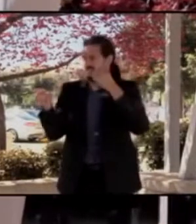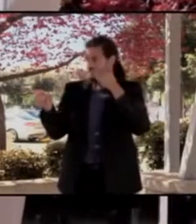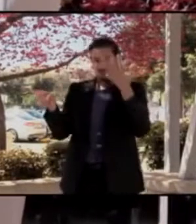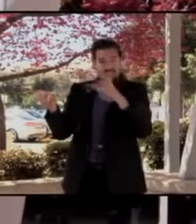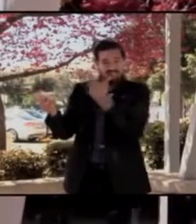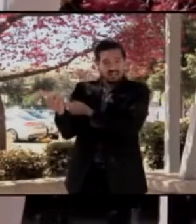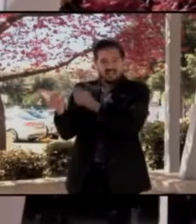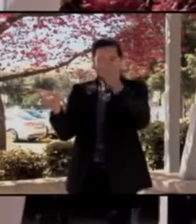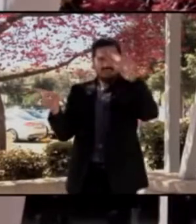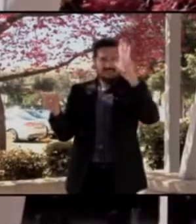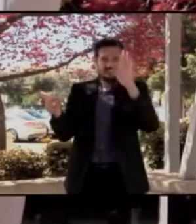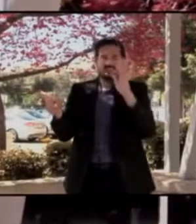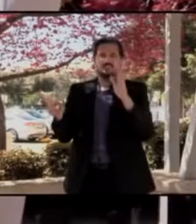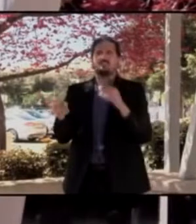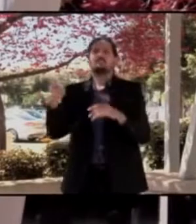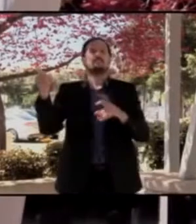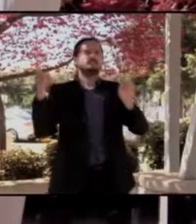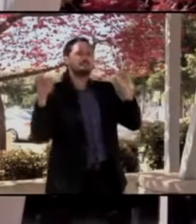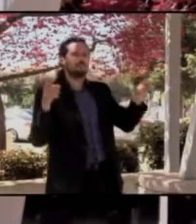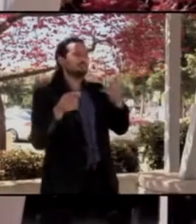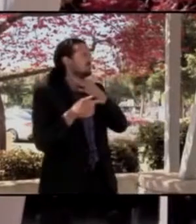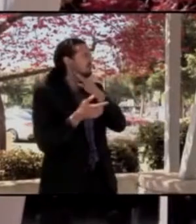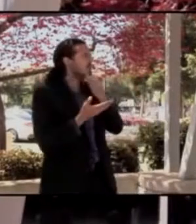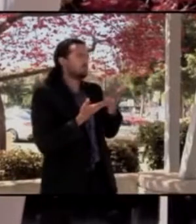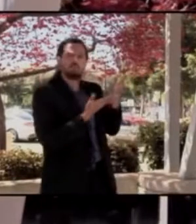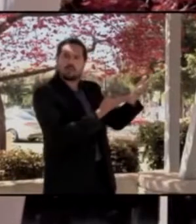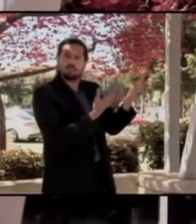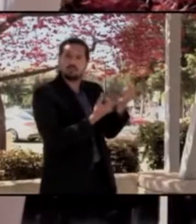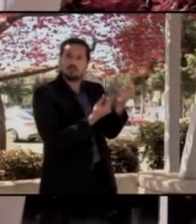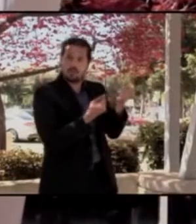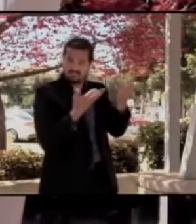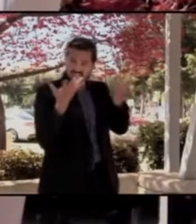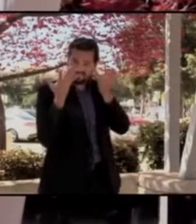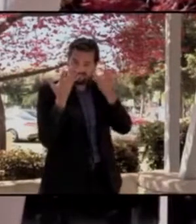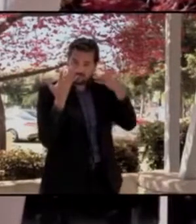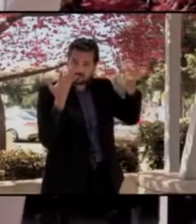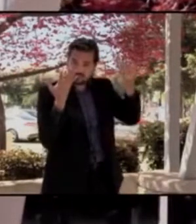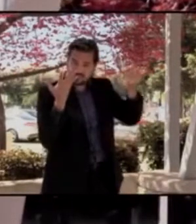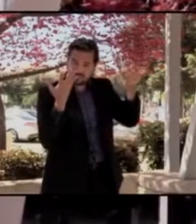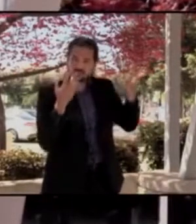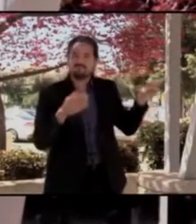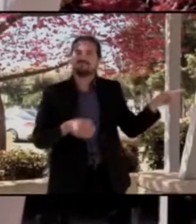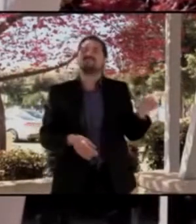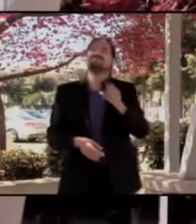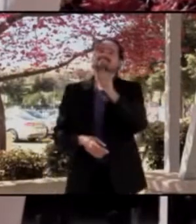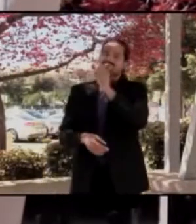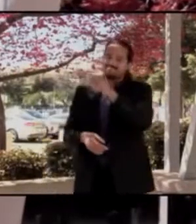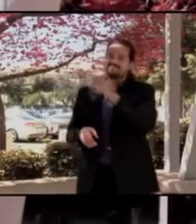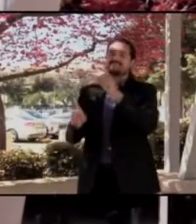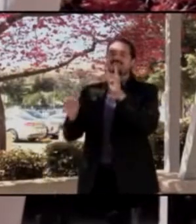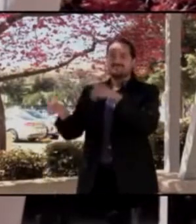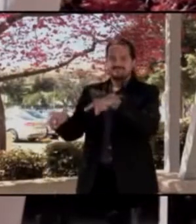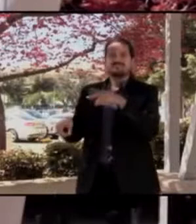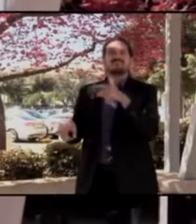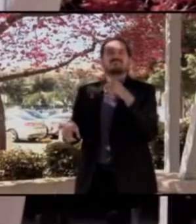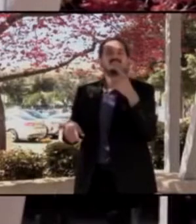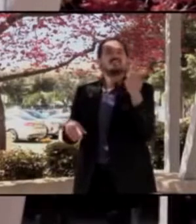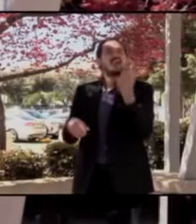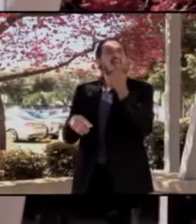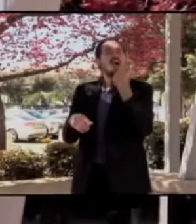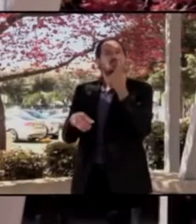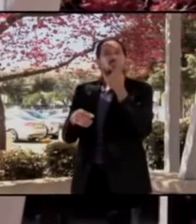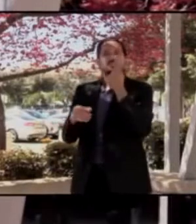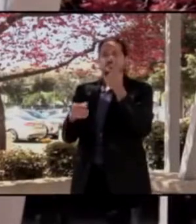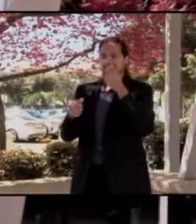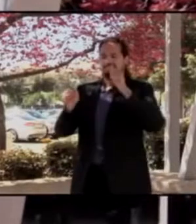today is to keep them on? My recommendation today is always err on the side of keeping your mask on.